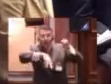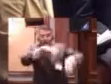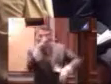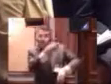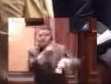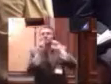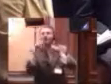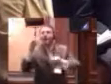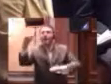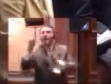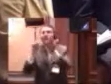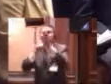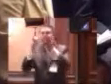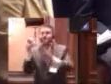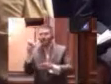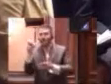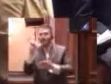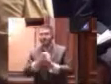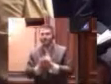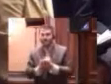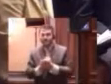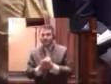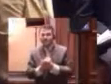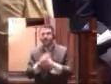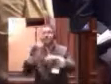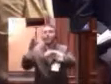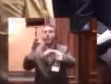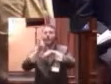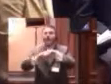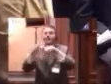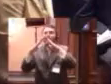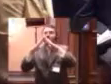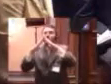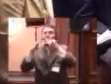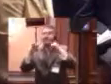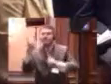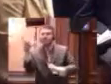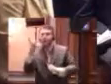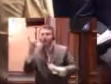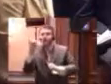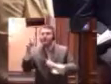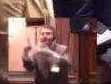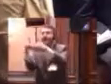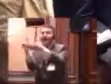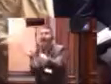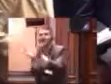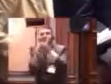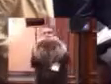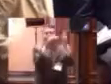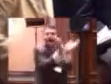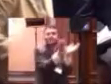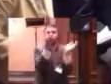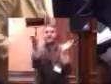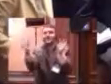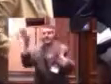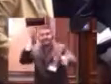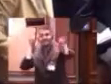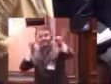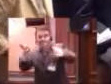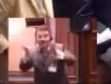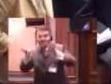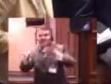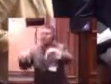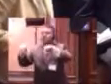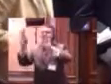new emerging political parties, there are coalitions, commissions, there are reform of